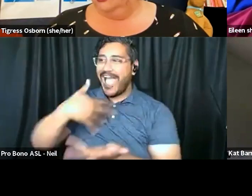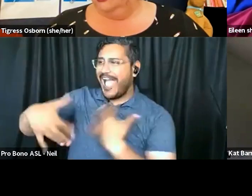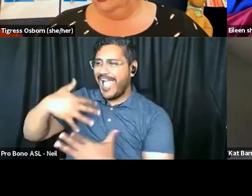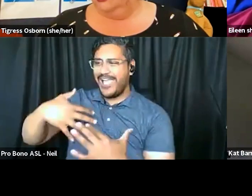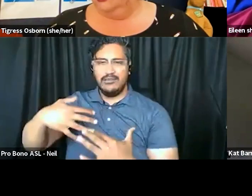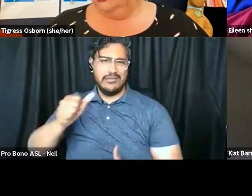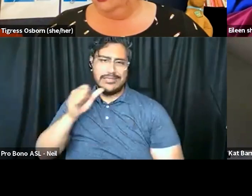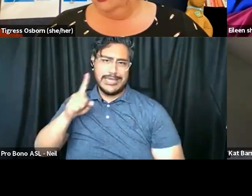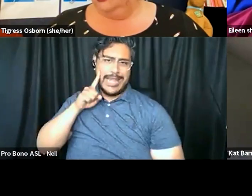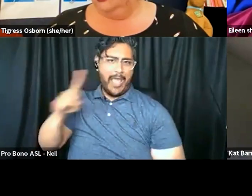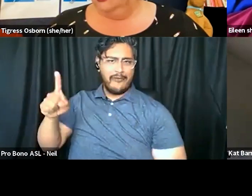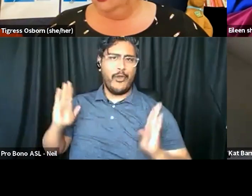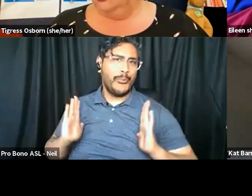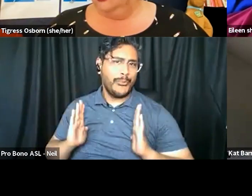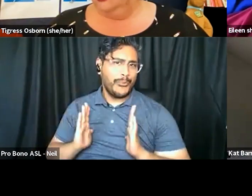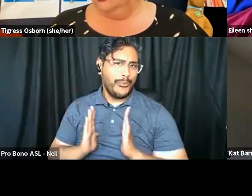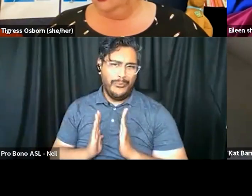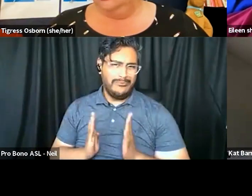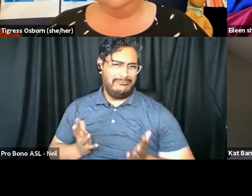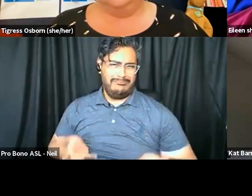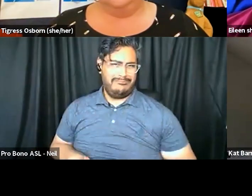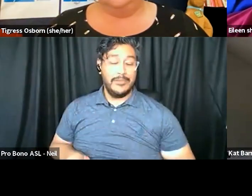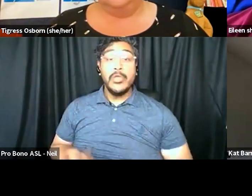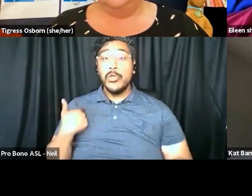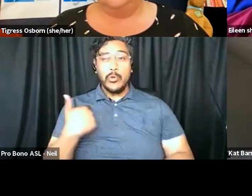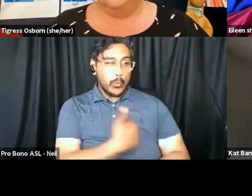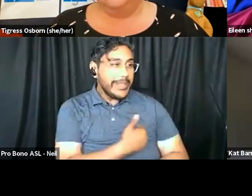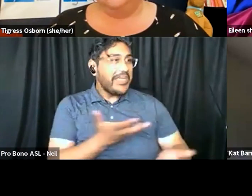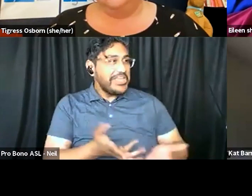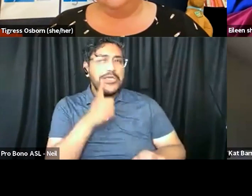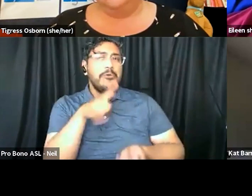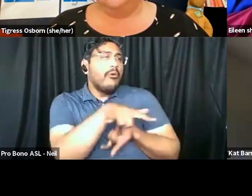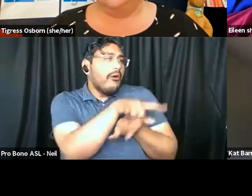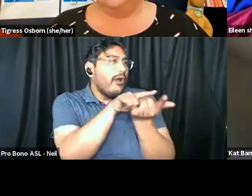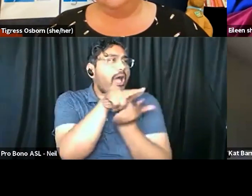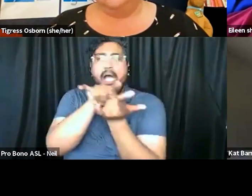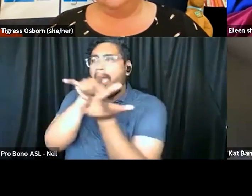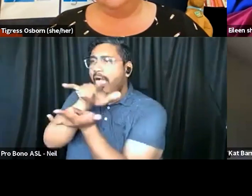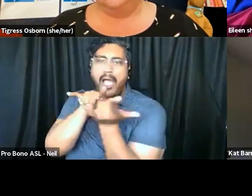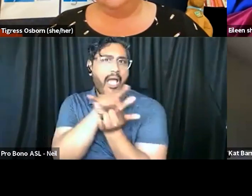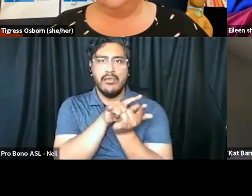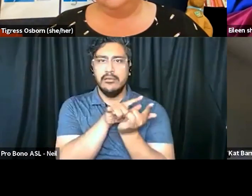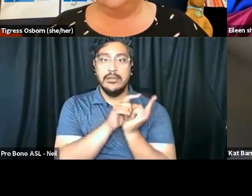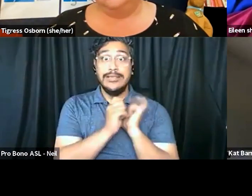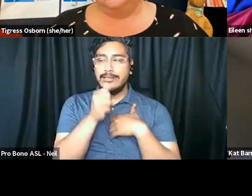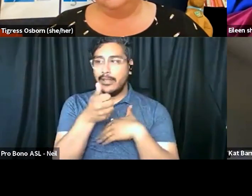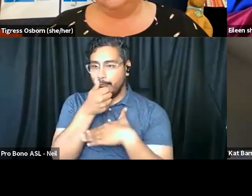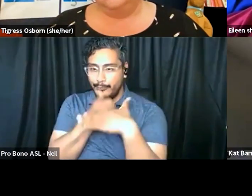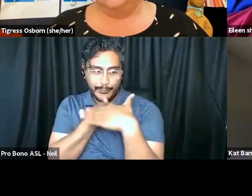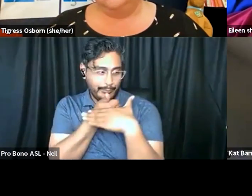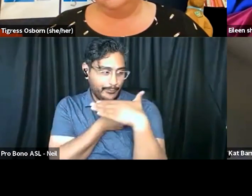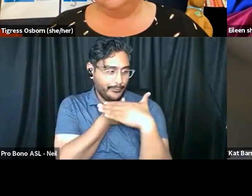bellies. We are here to make love with abandon, not to hide or erase all of our